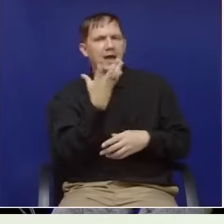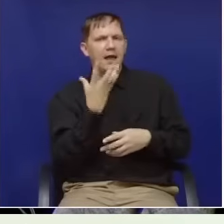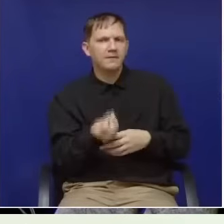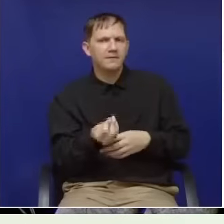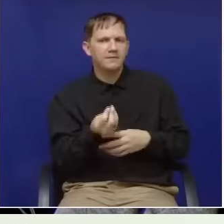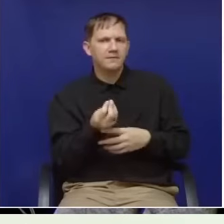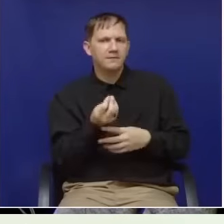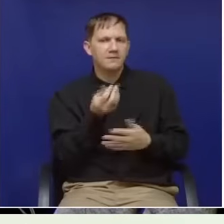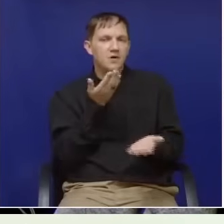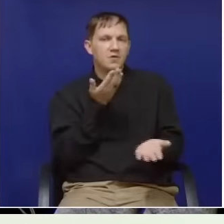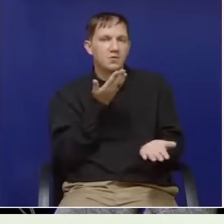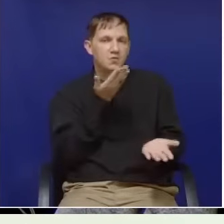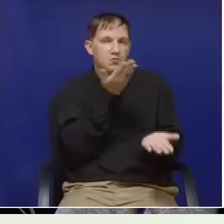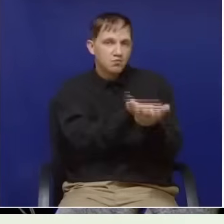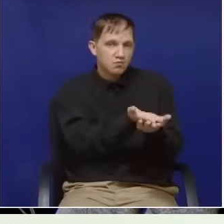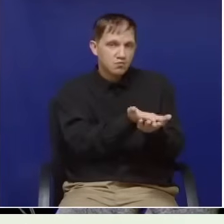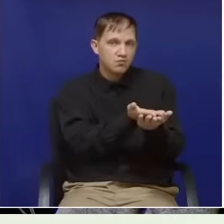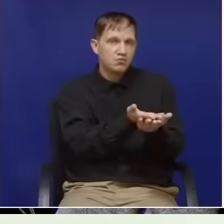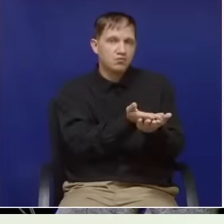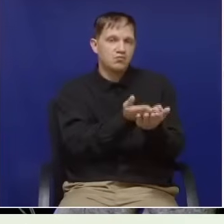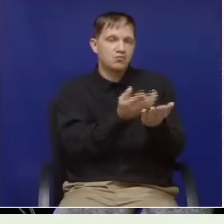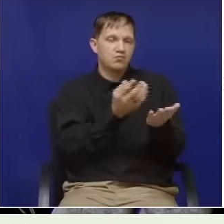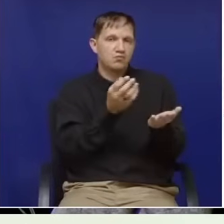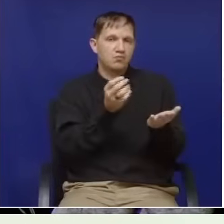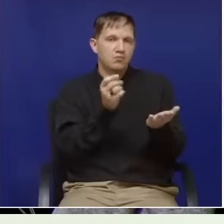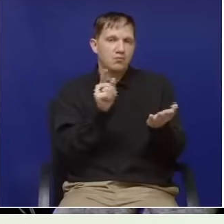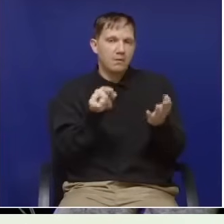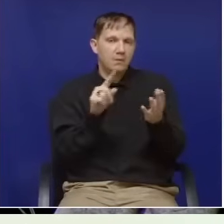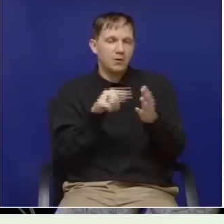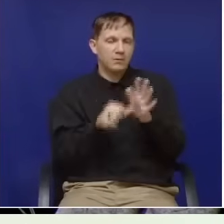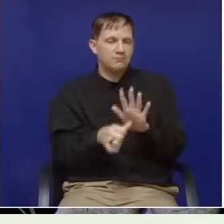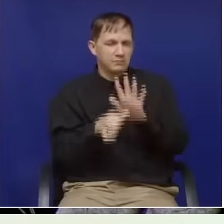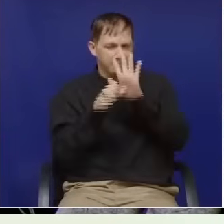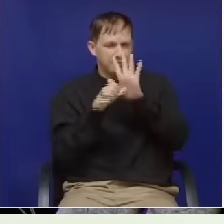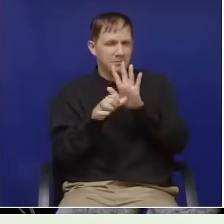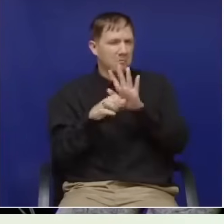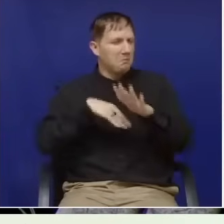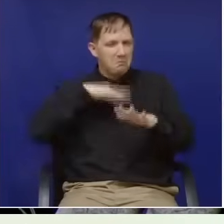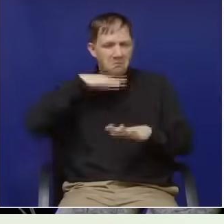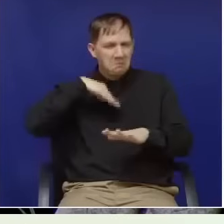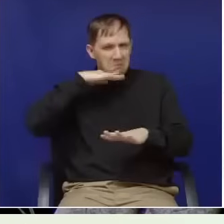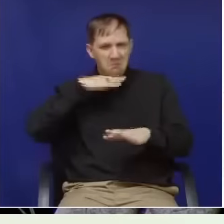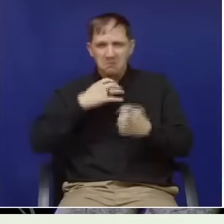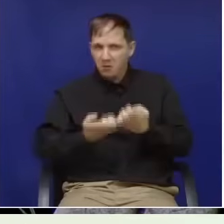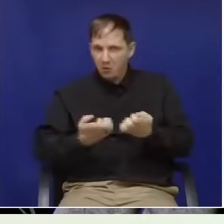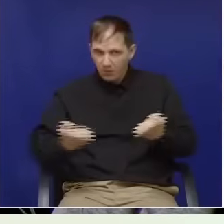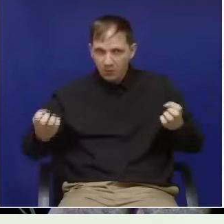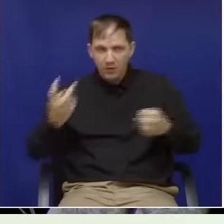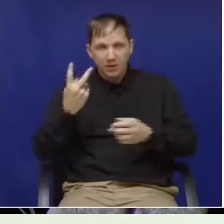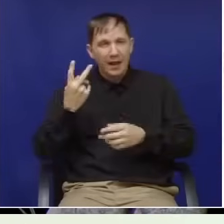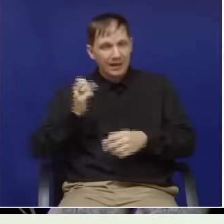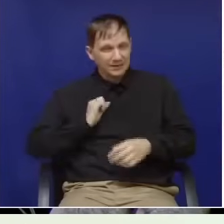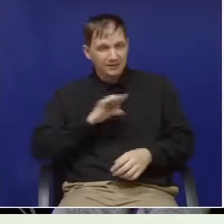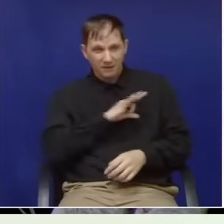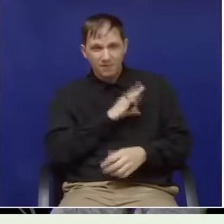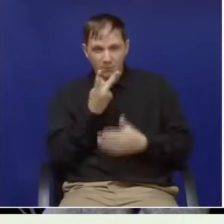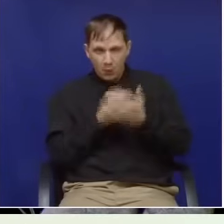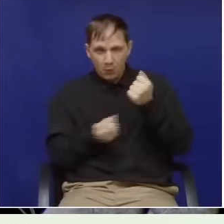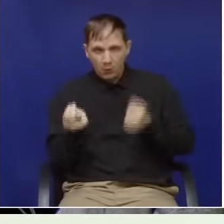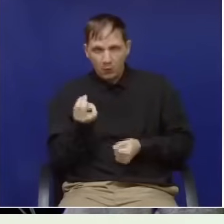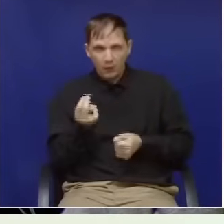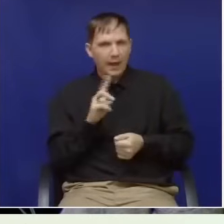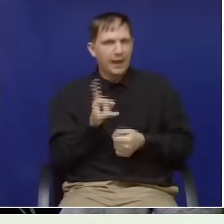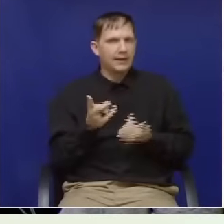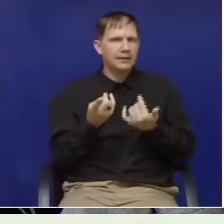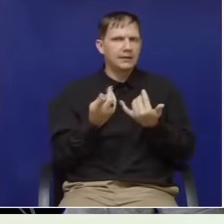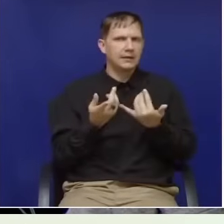and formal reports regarding critical shortages in both equipment and staffing, and considering the levels